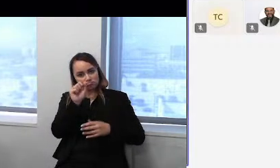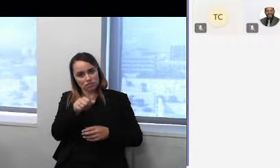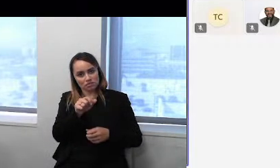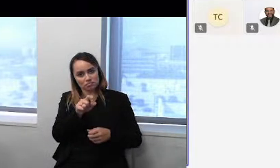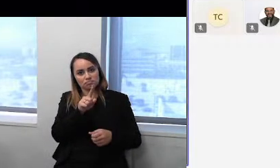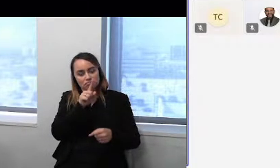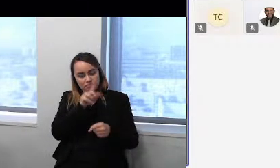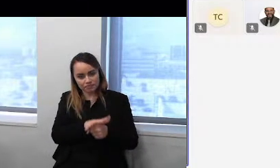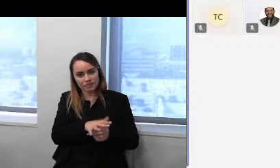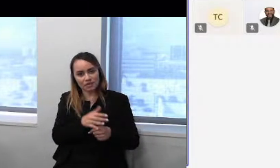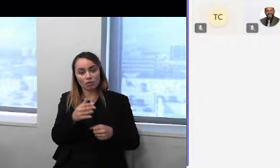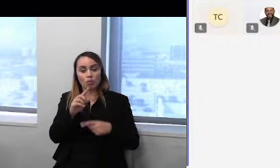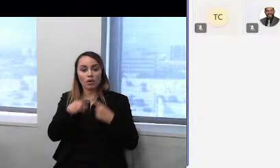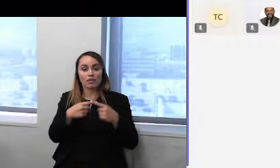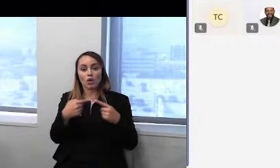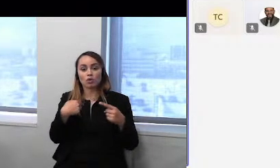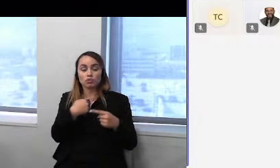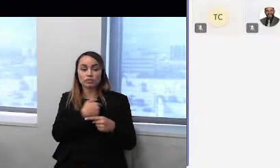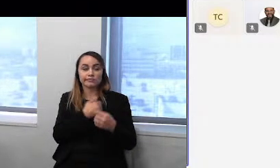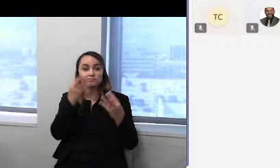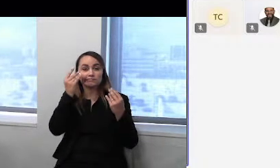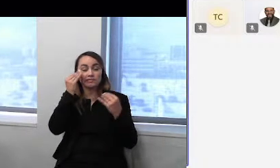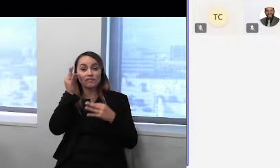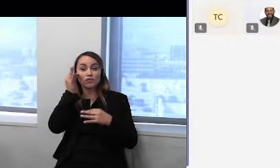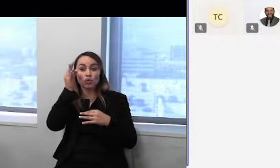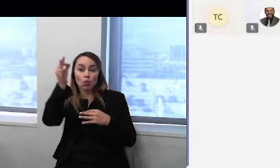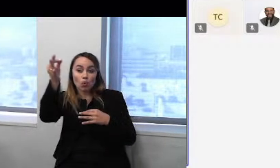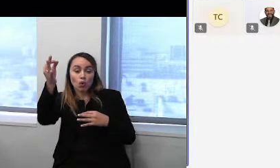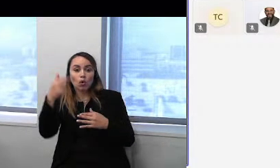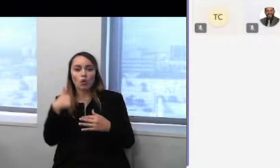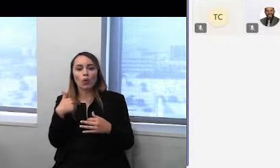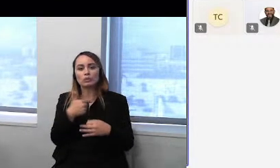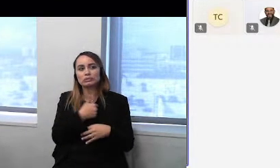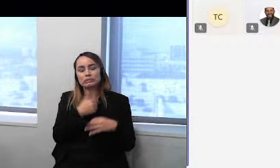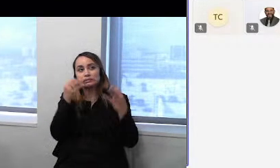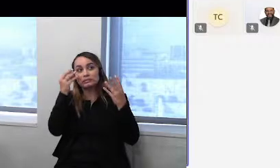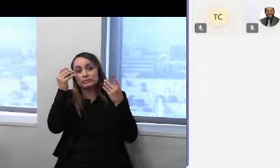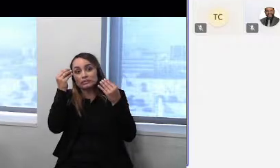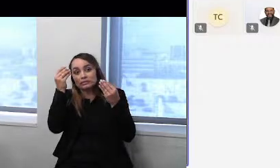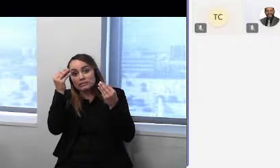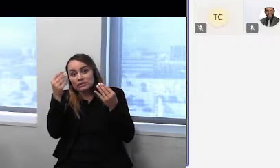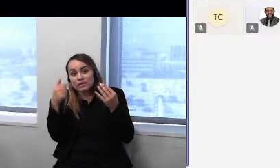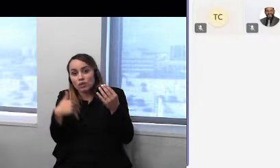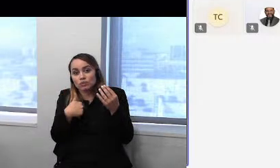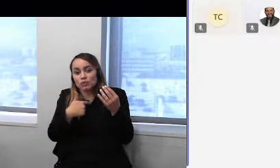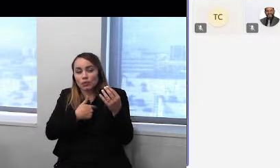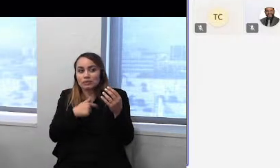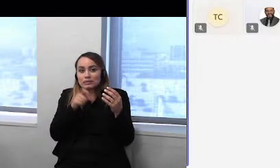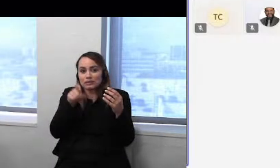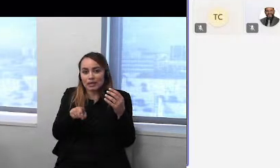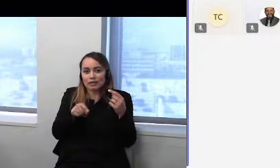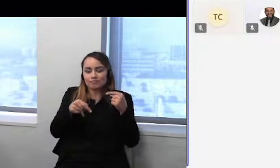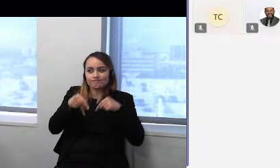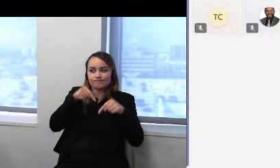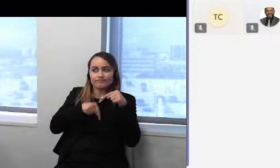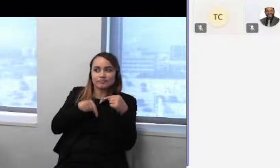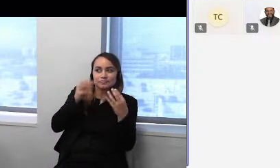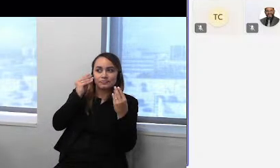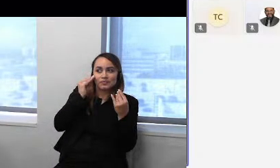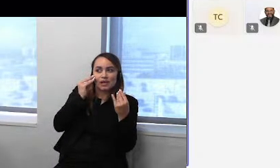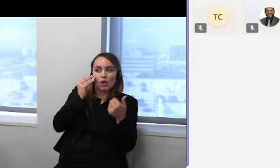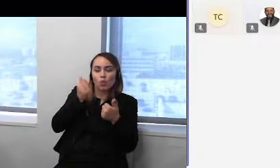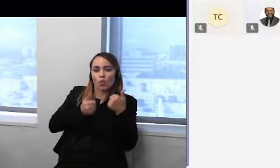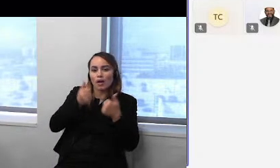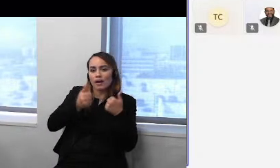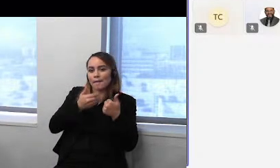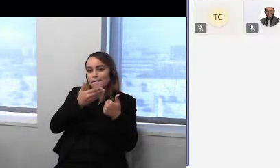are some underlying assumptions that need to be made to be able to determine how to best achieve the ultimate goal that has